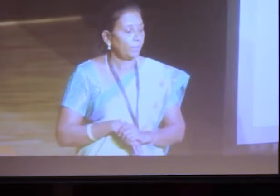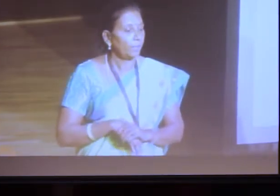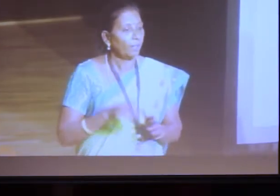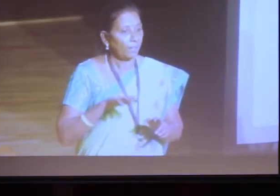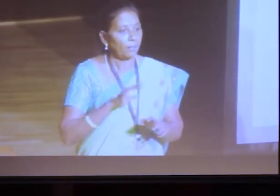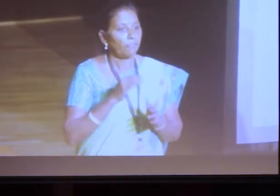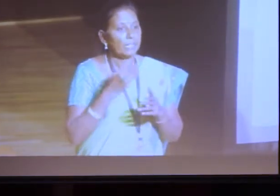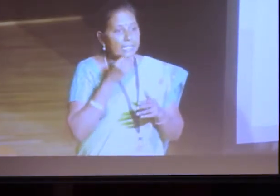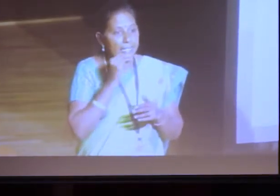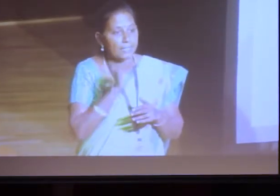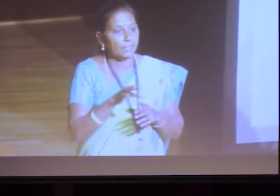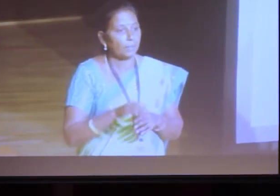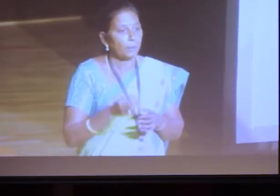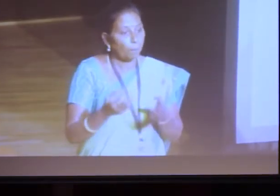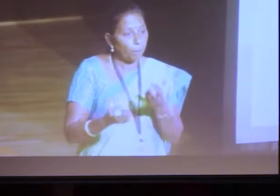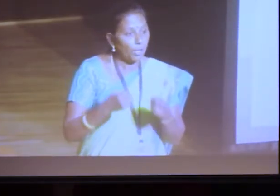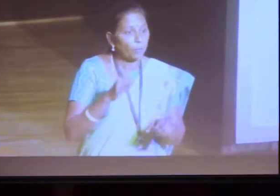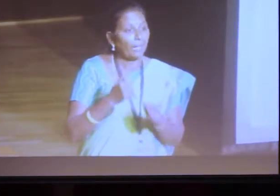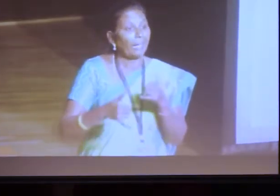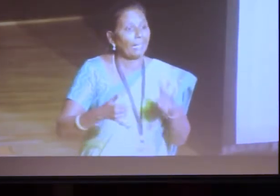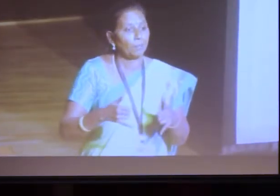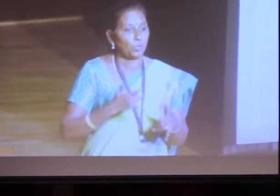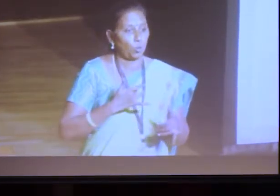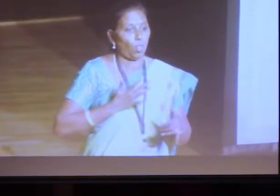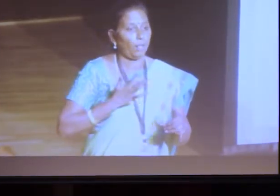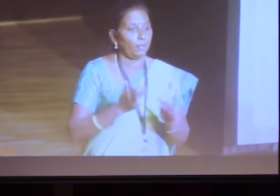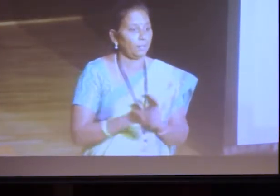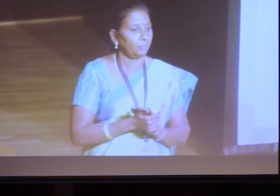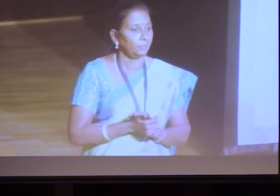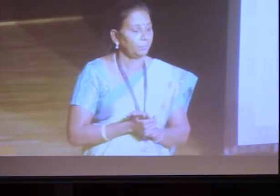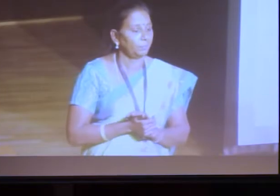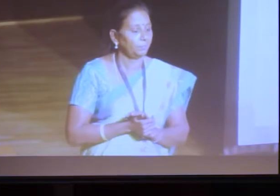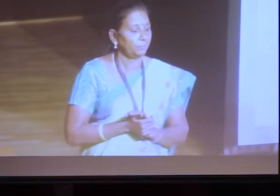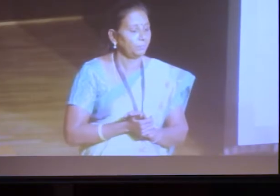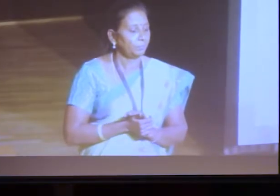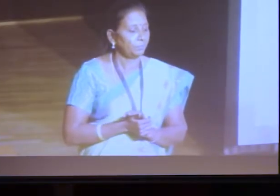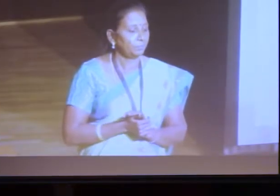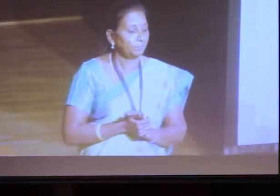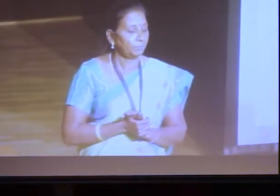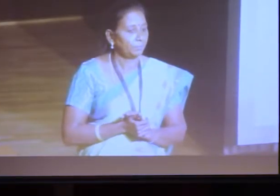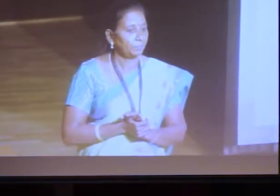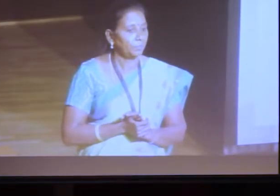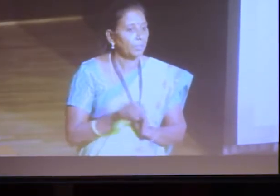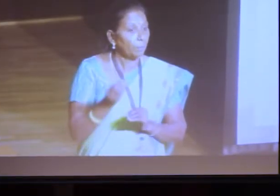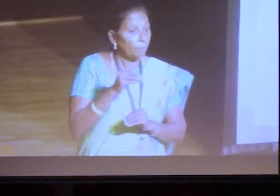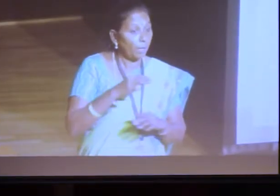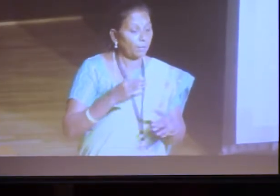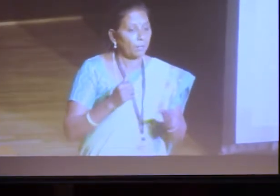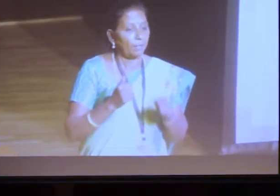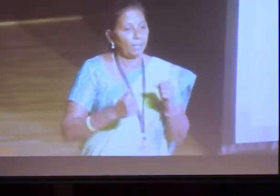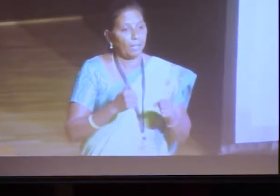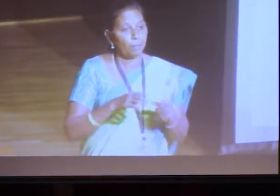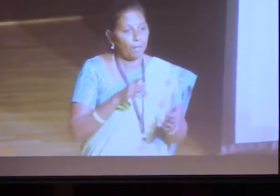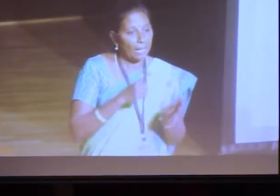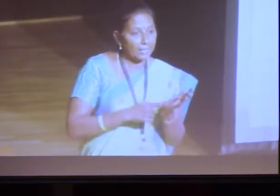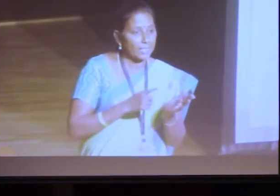said, we pick up a game that you like. Make the game accessible to the